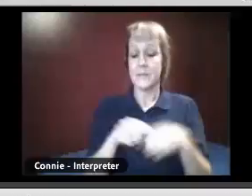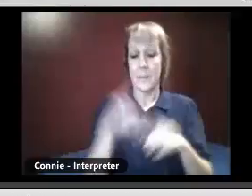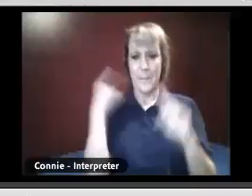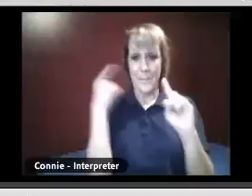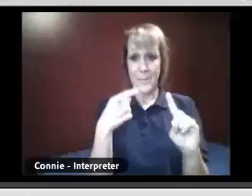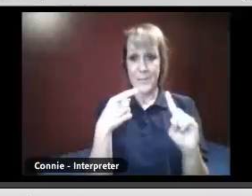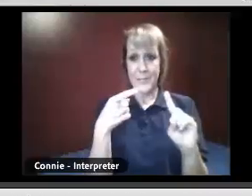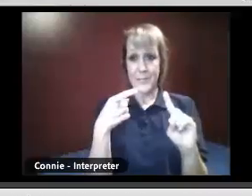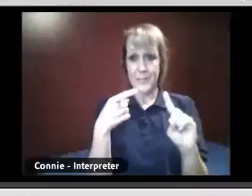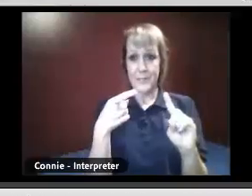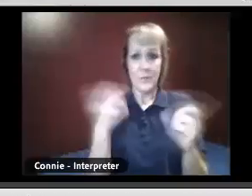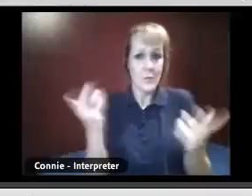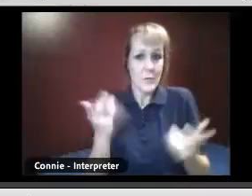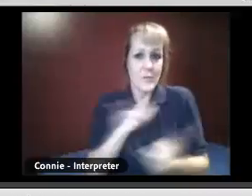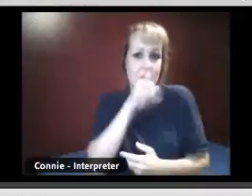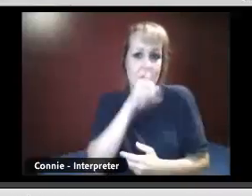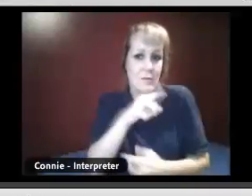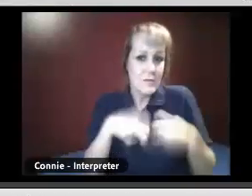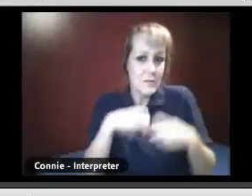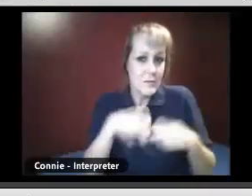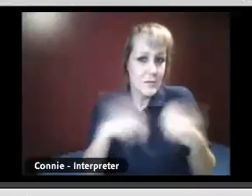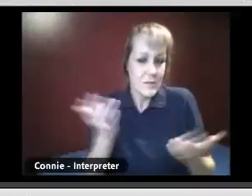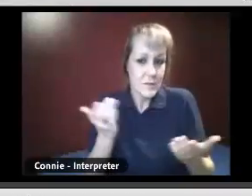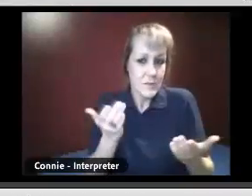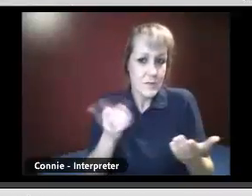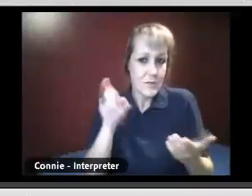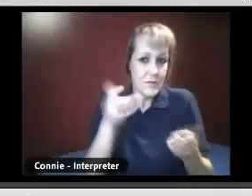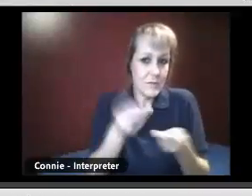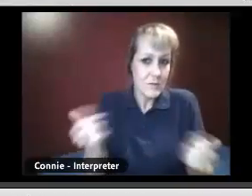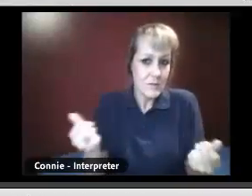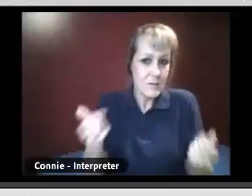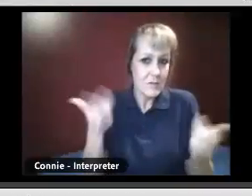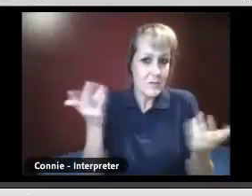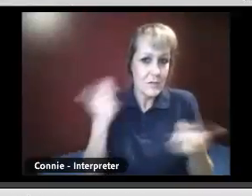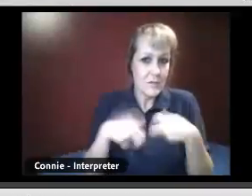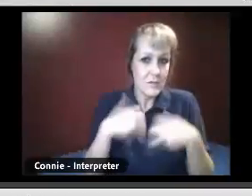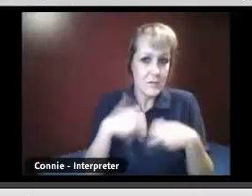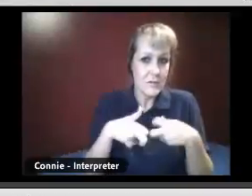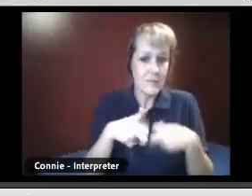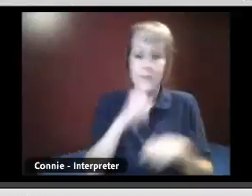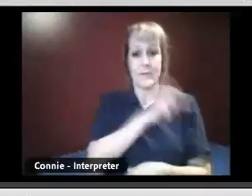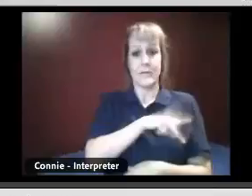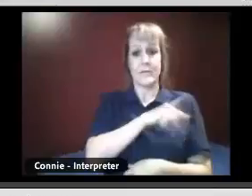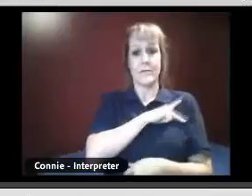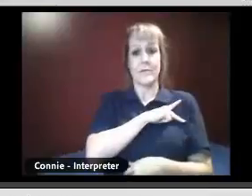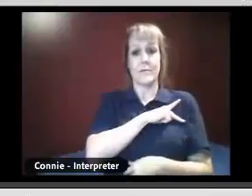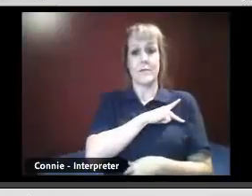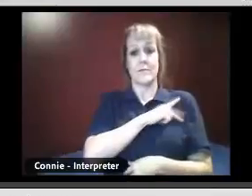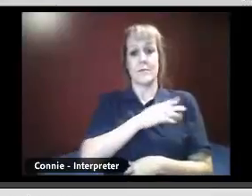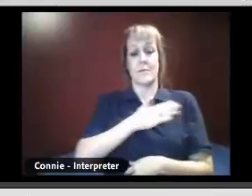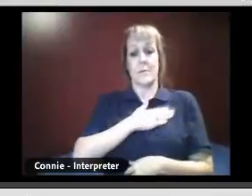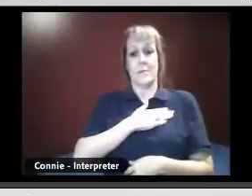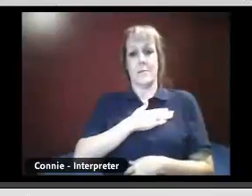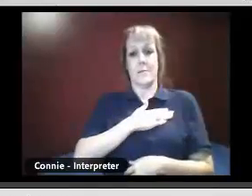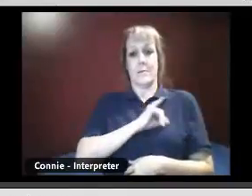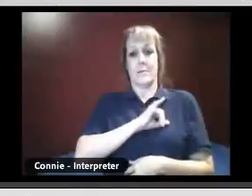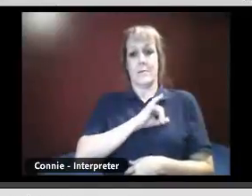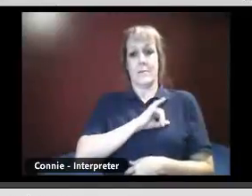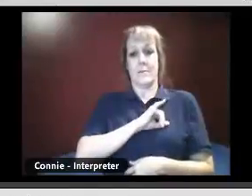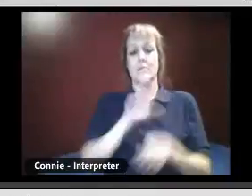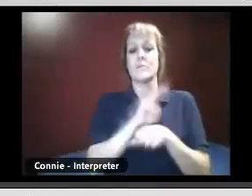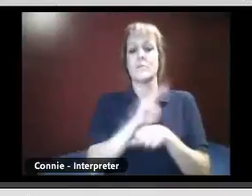out what's the real issue that needs to be discussed, not personalizing I versus you. The minute